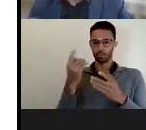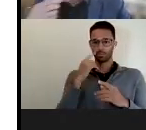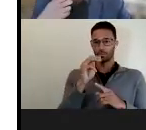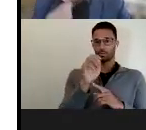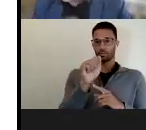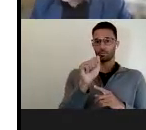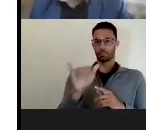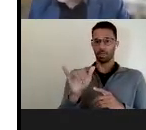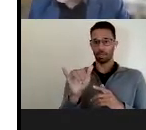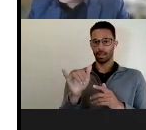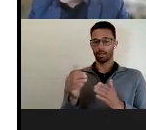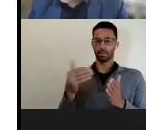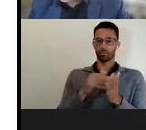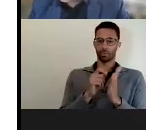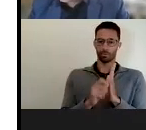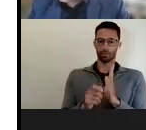15th. Next slide.